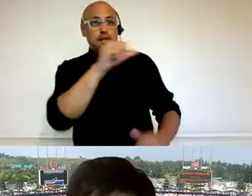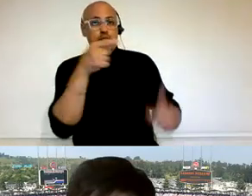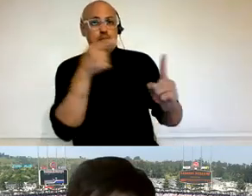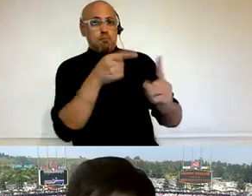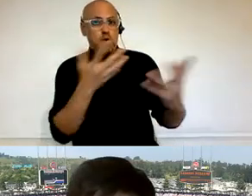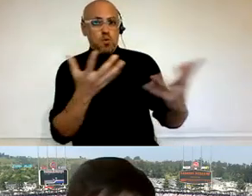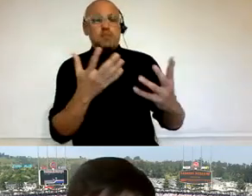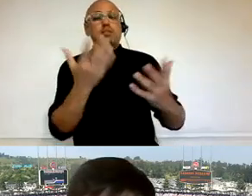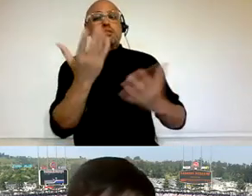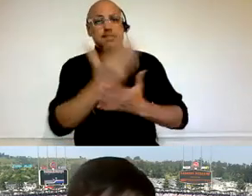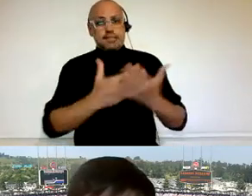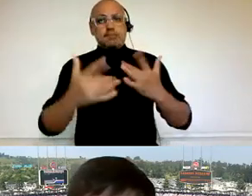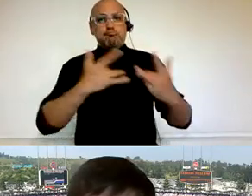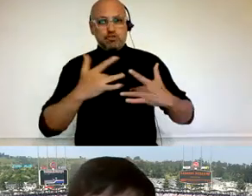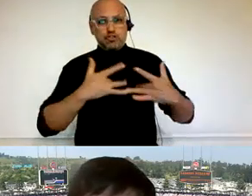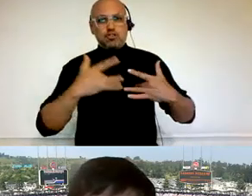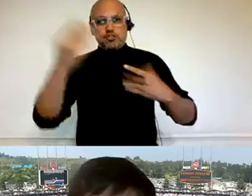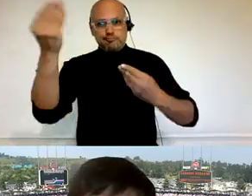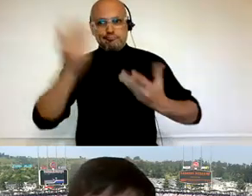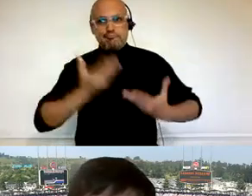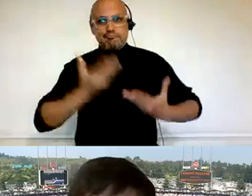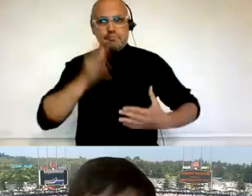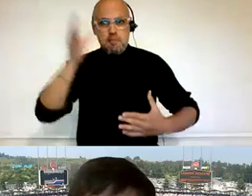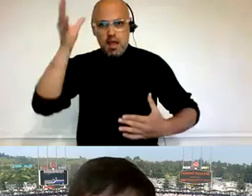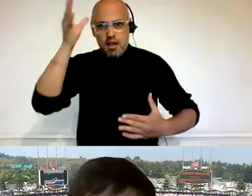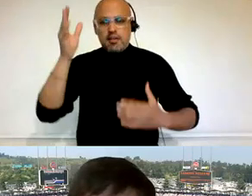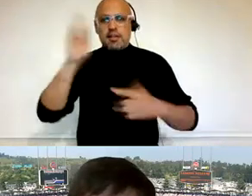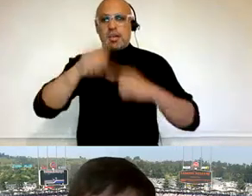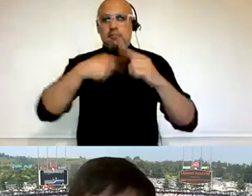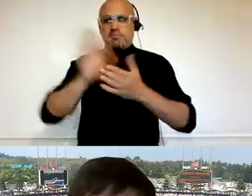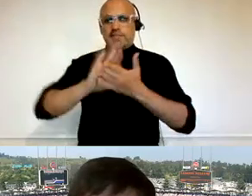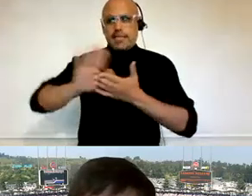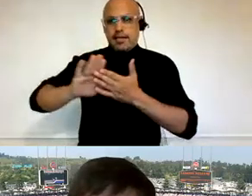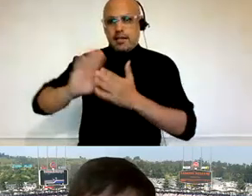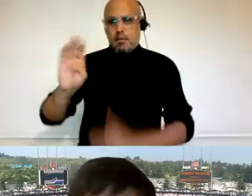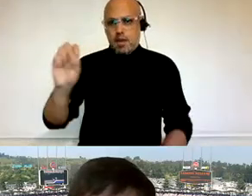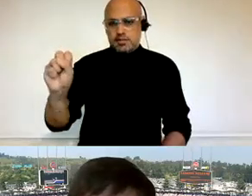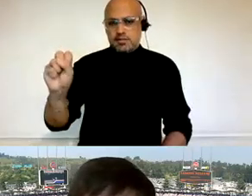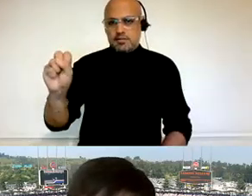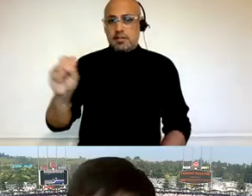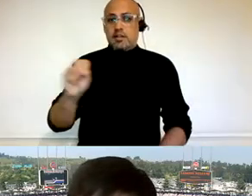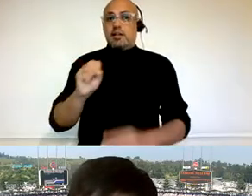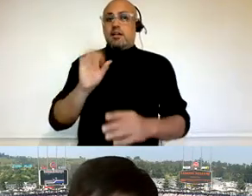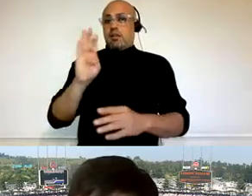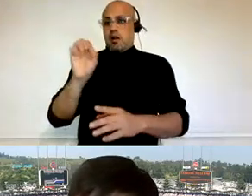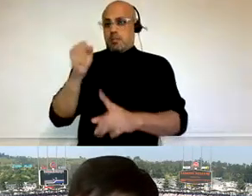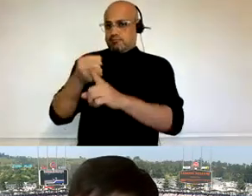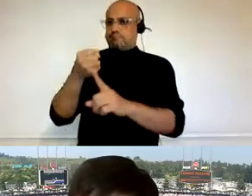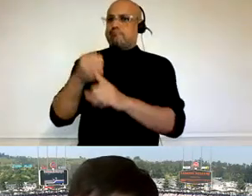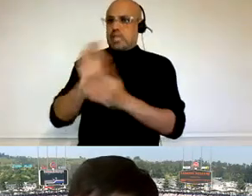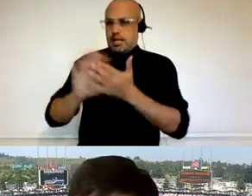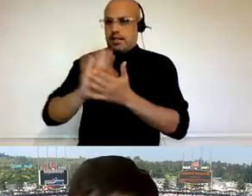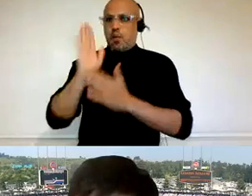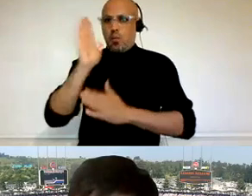some concerns from parents on sanitizing the buses. The buses will be sanitized after